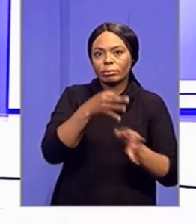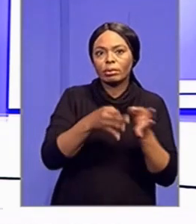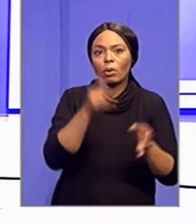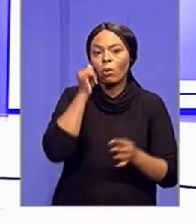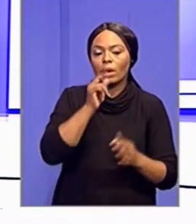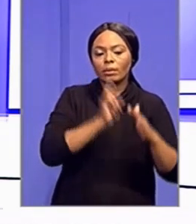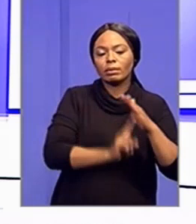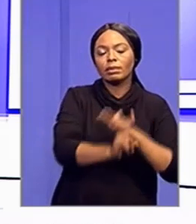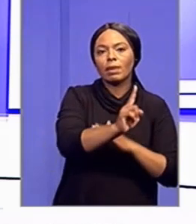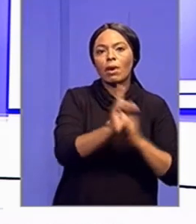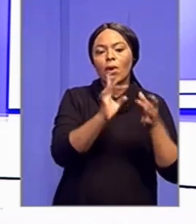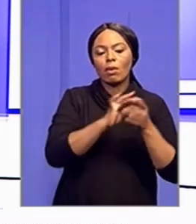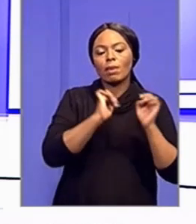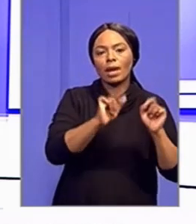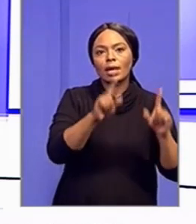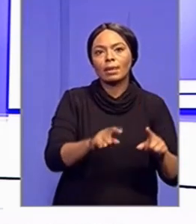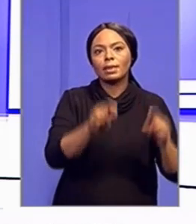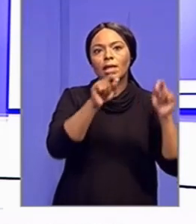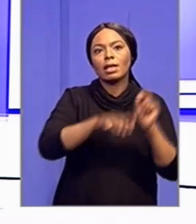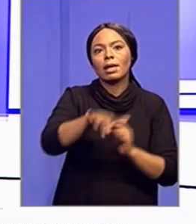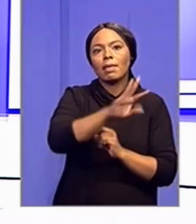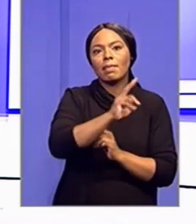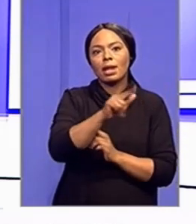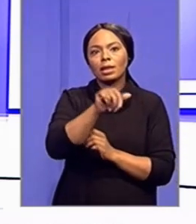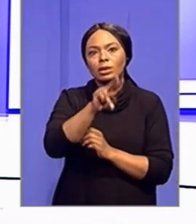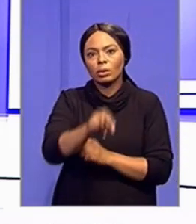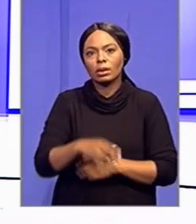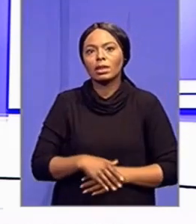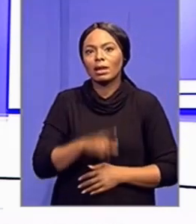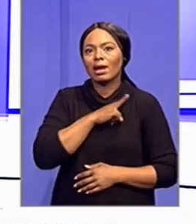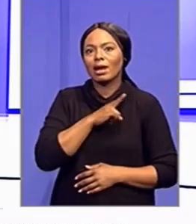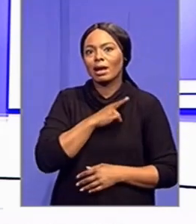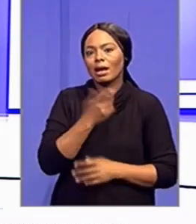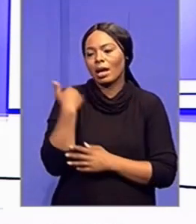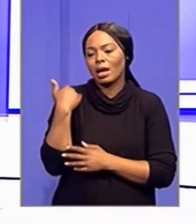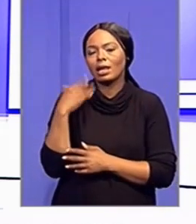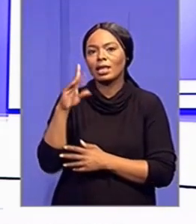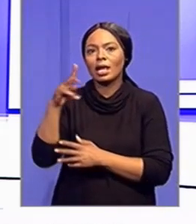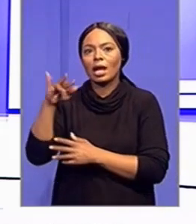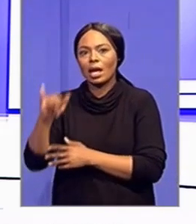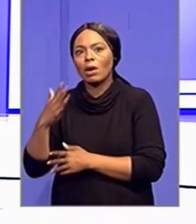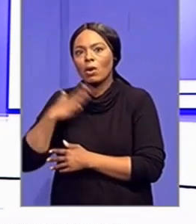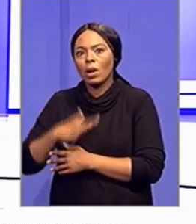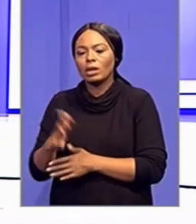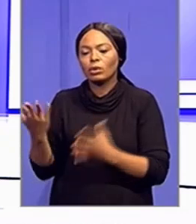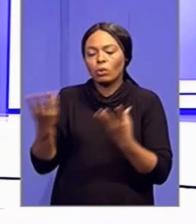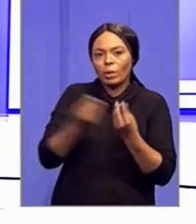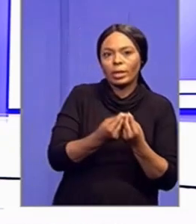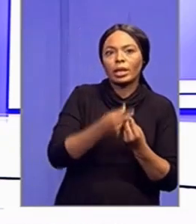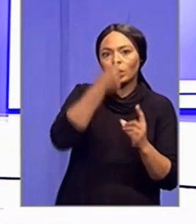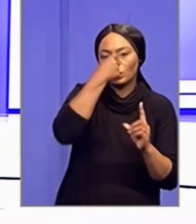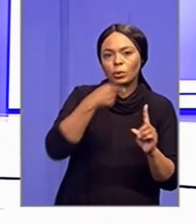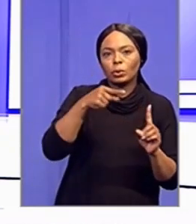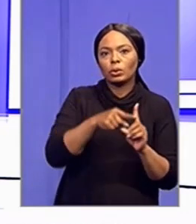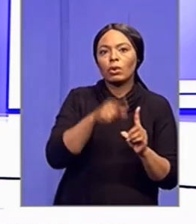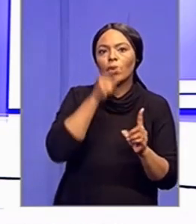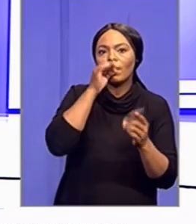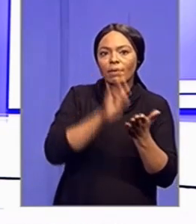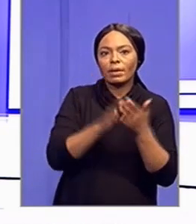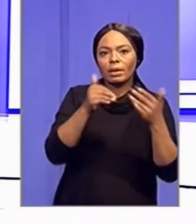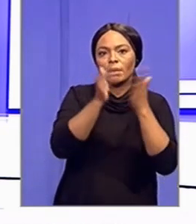ka Milnerton, Cape Town. The Dalai Lama o ganetšwe ka visa go tla go keteka le Archbishop Tutu ge a fetša mengwaga